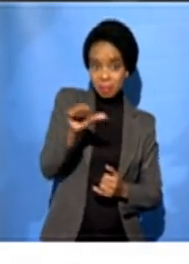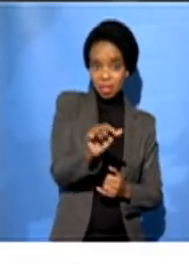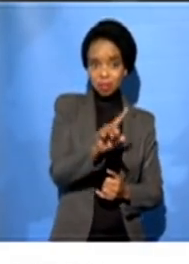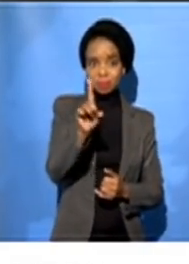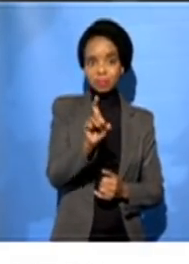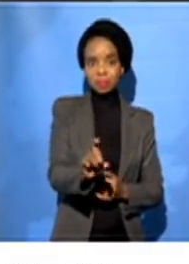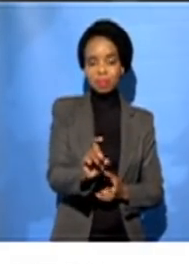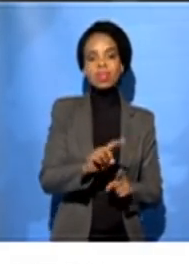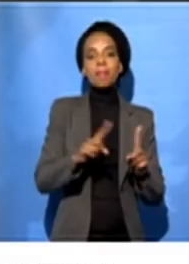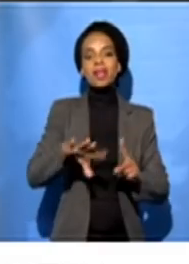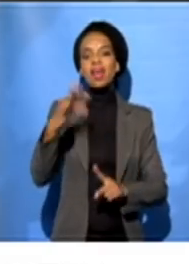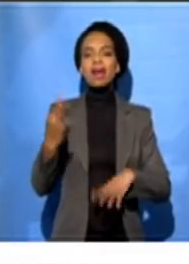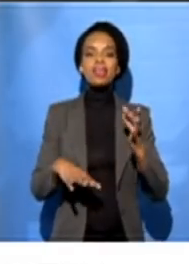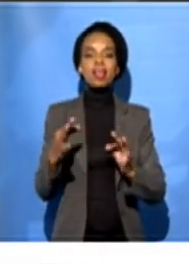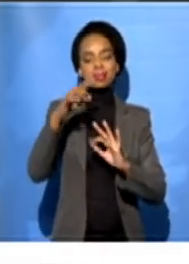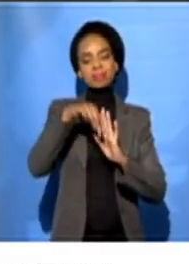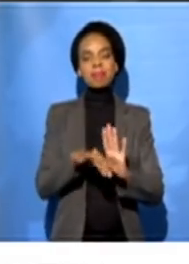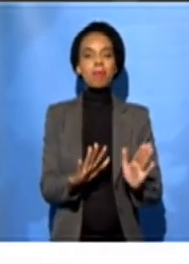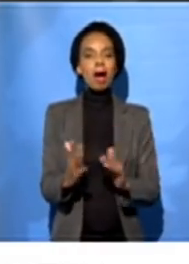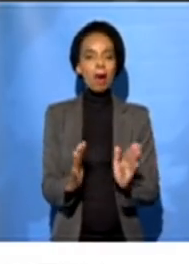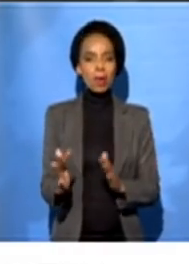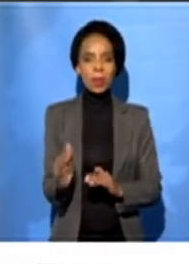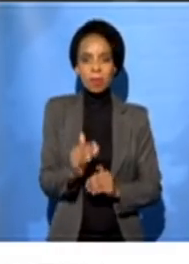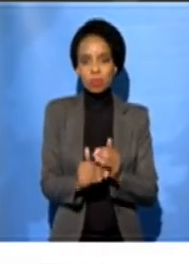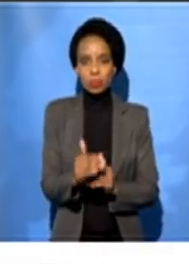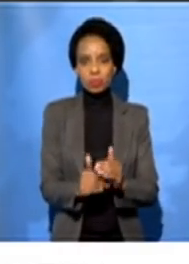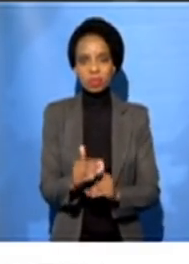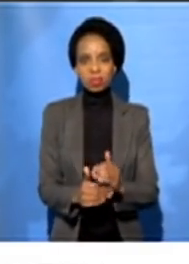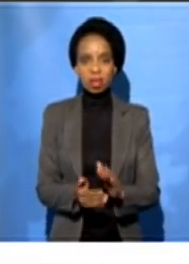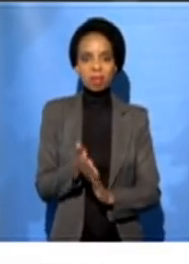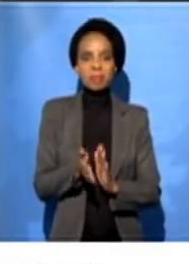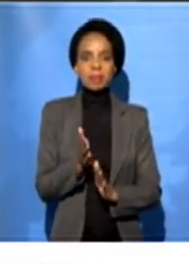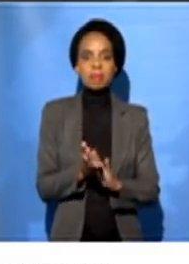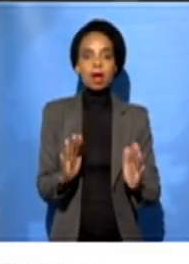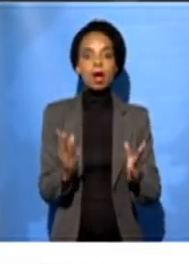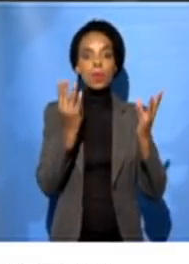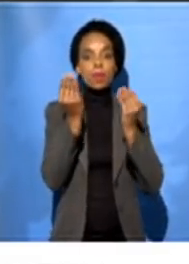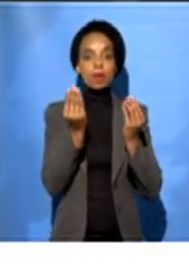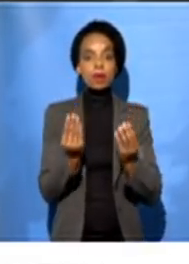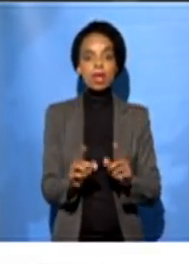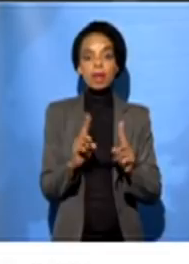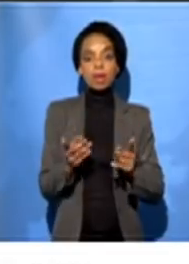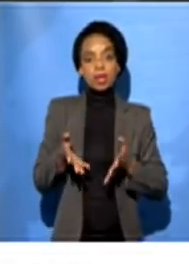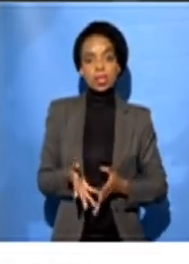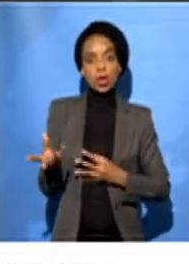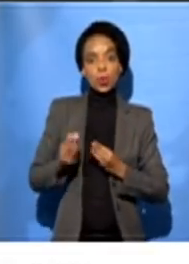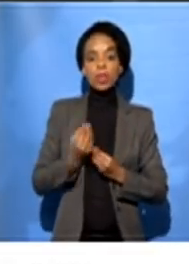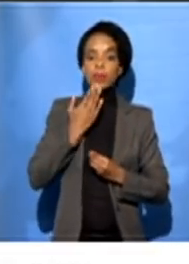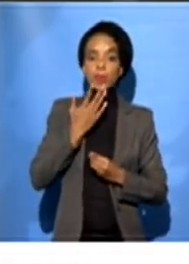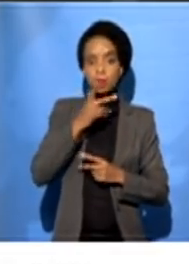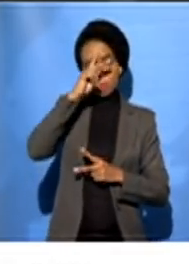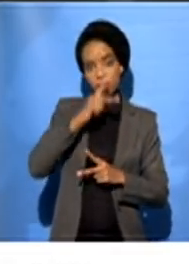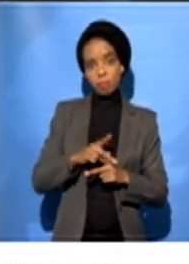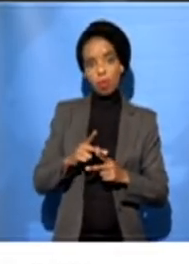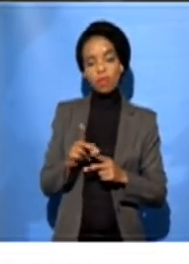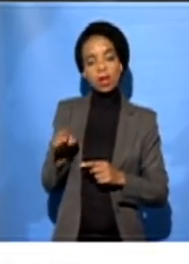saying? But we're going to give you an analysis on how the proceeding went in terms of the statistics. And I have with me here Professor Andre Duvenwache